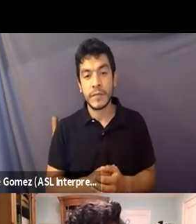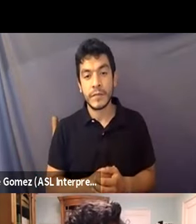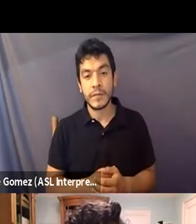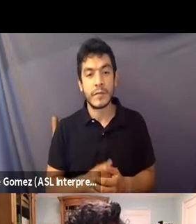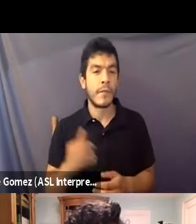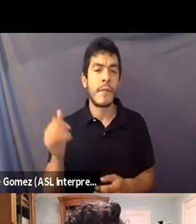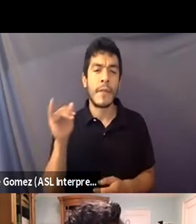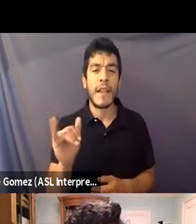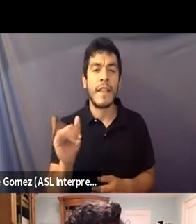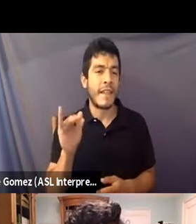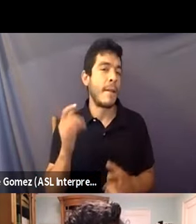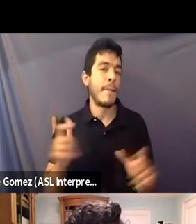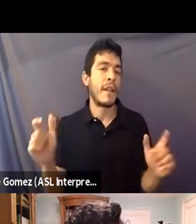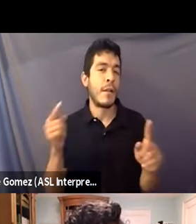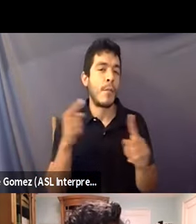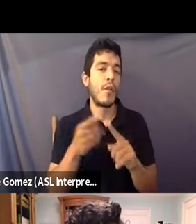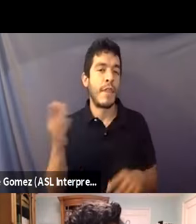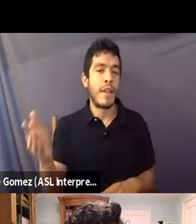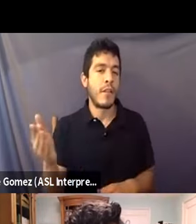important thing that we need answer.